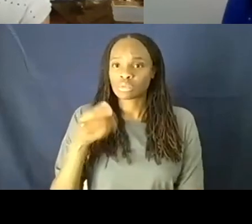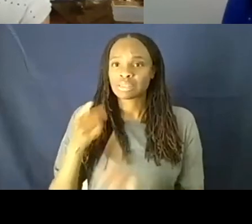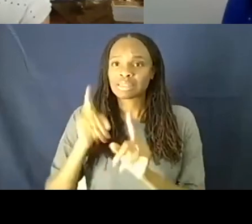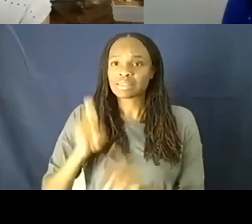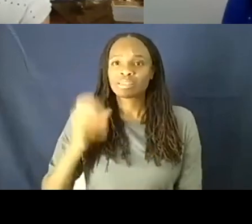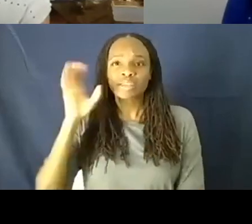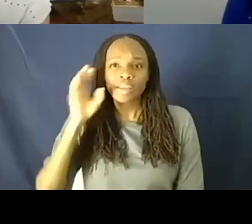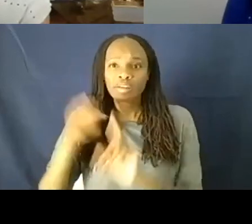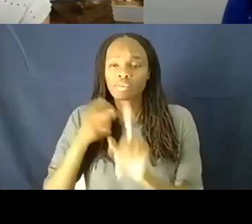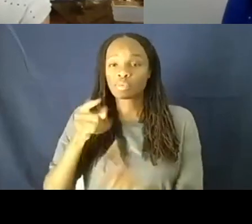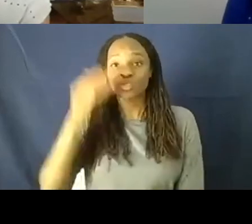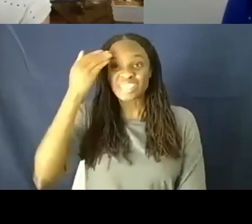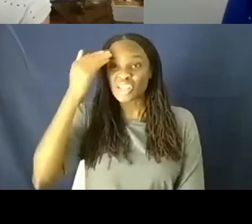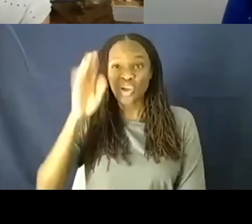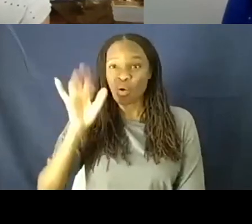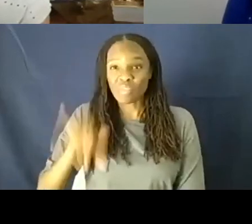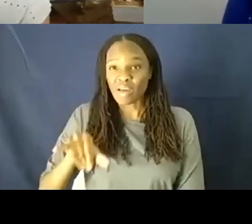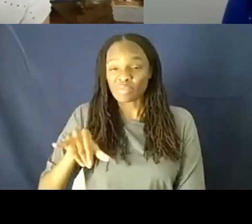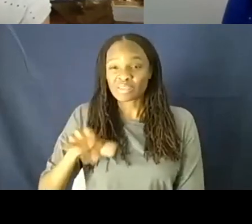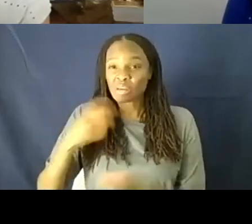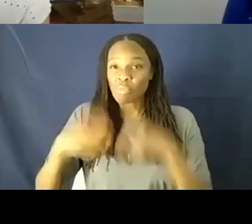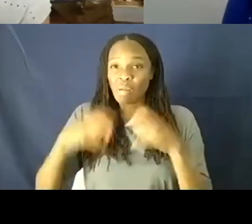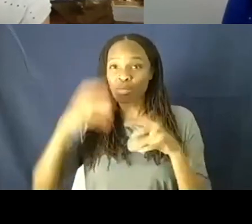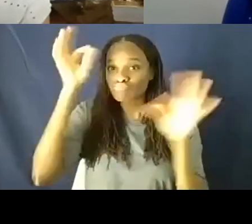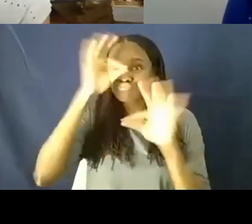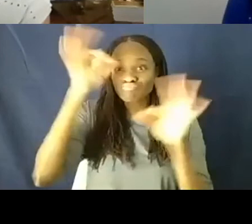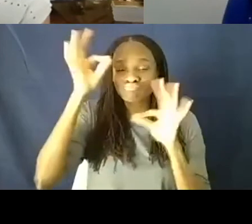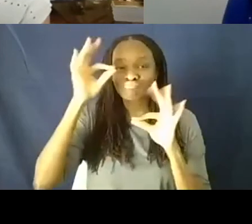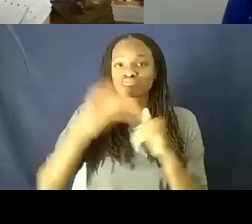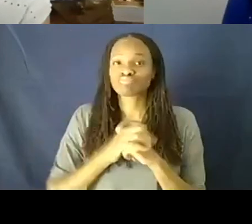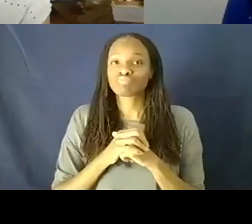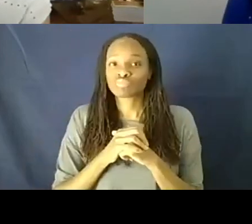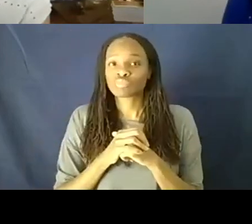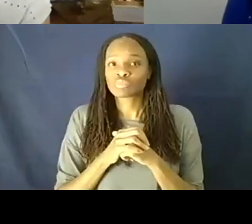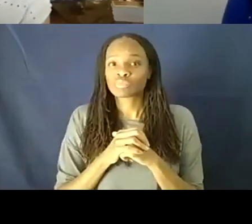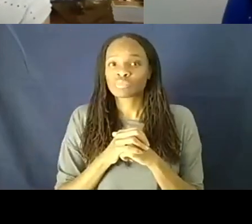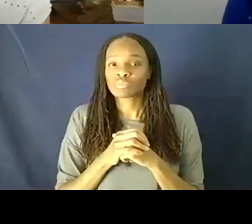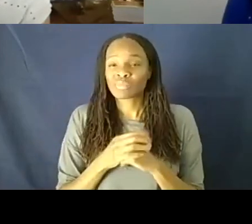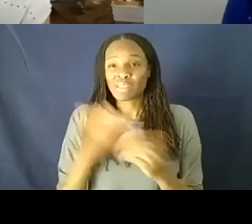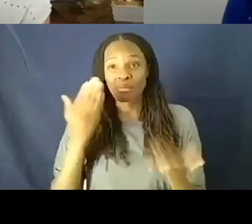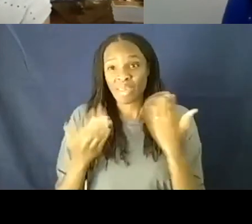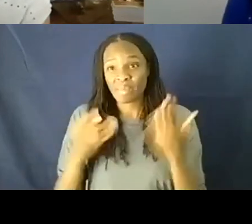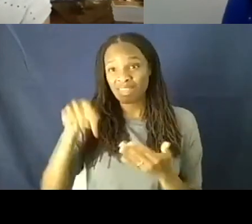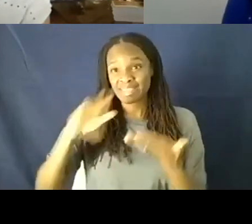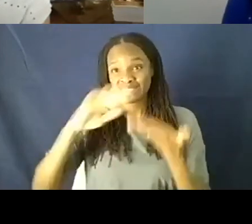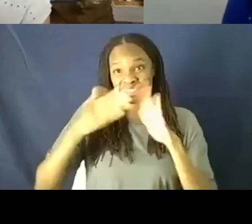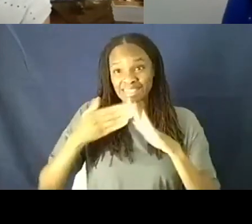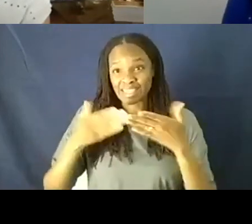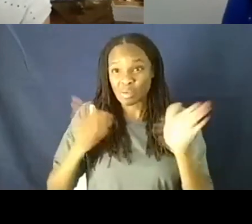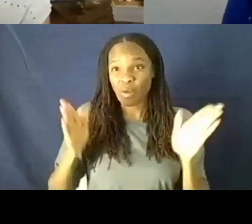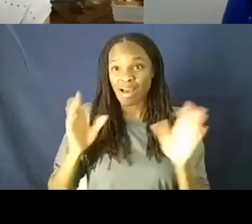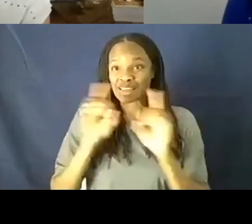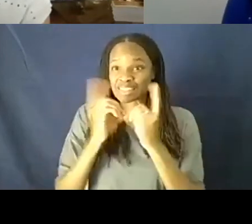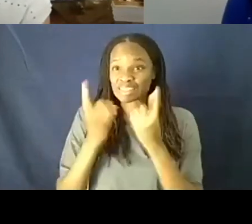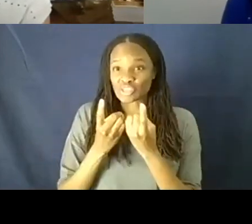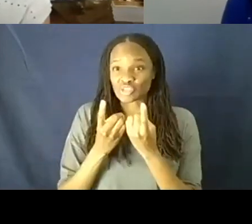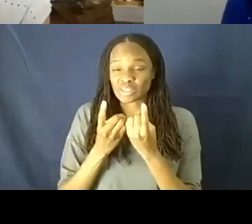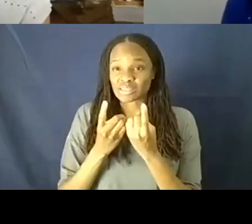this particular set of parents. This was probably occurring citywide, district-wide, and we weren't aware of it.